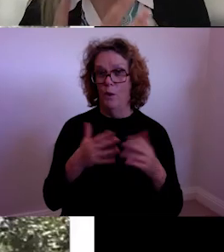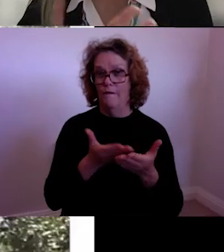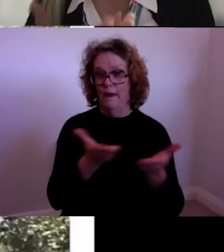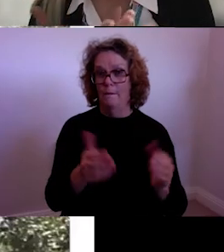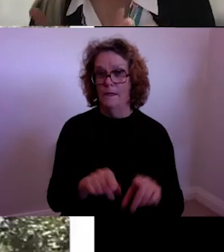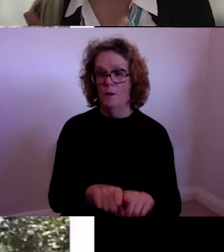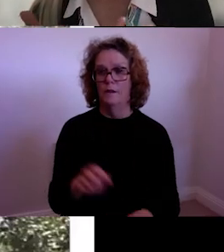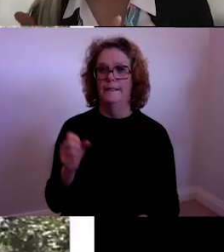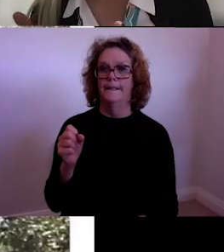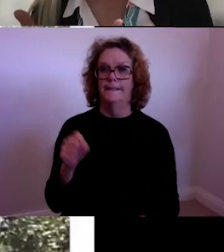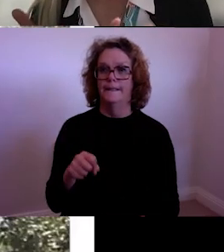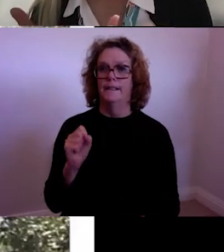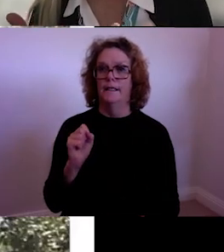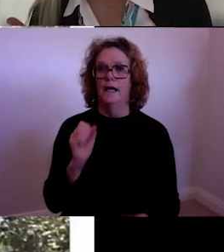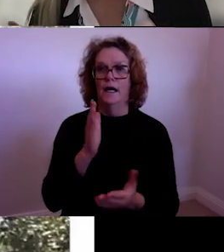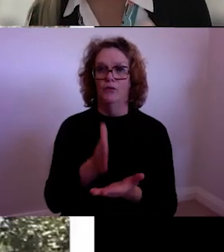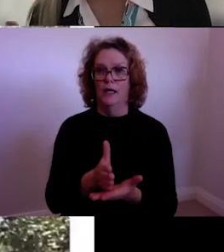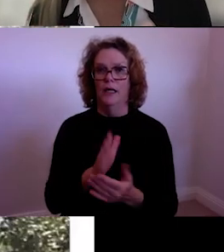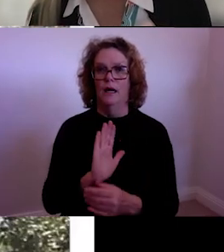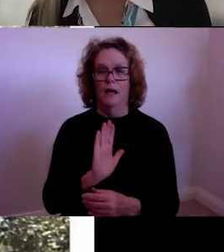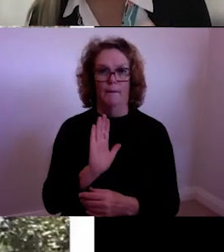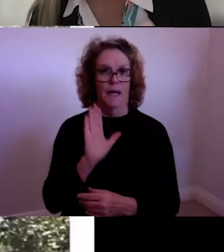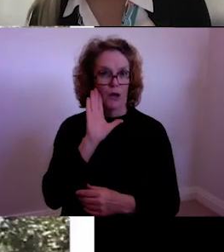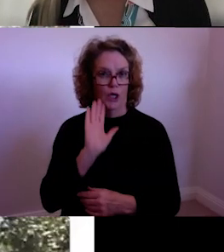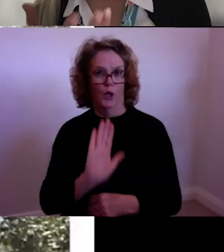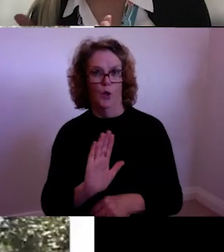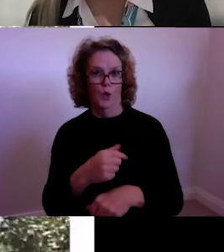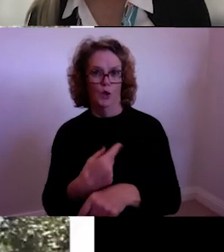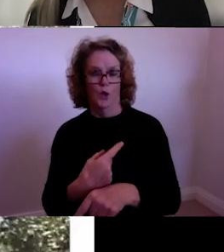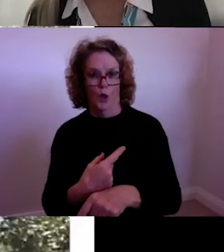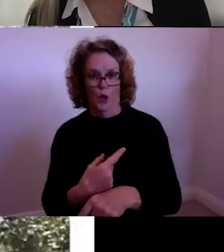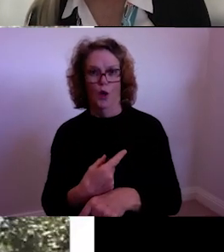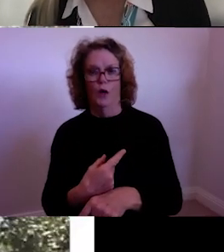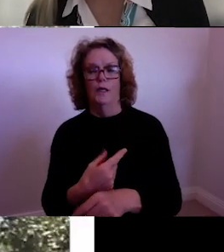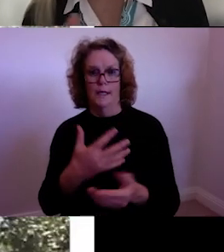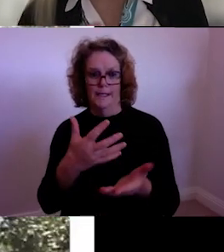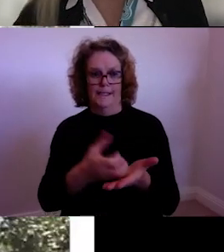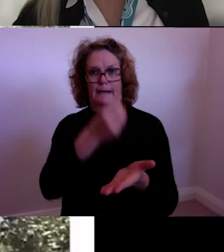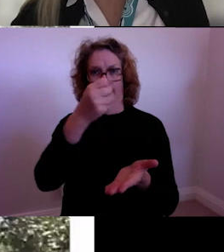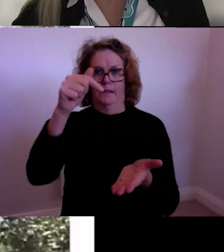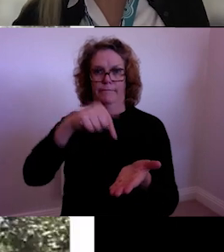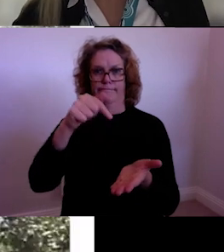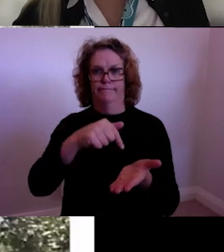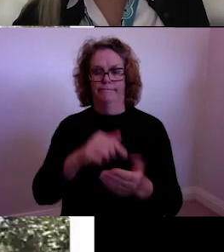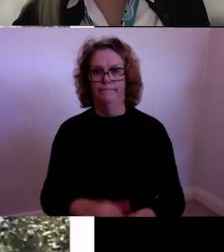And really, I'm hearing safety. There was safety for you, and I love hearing that you felt that.